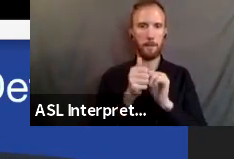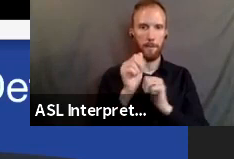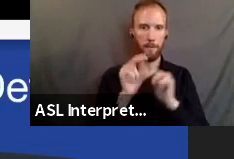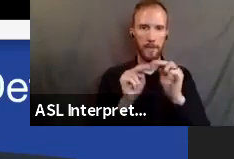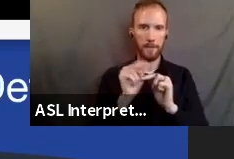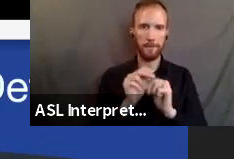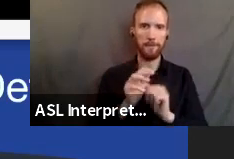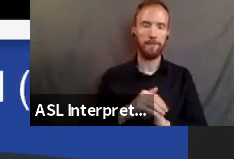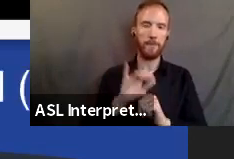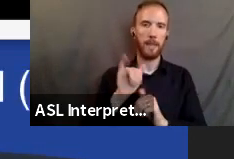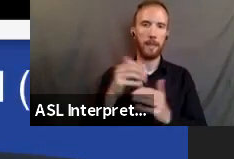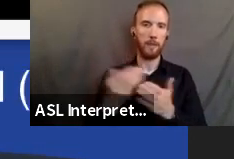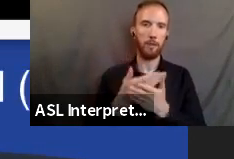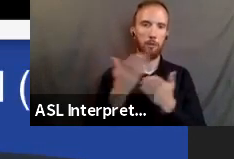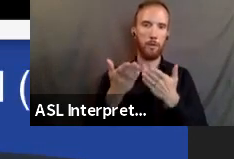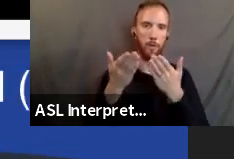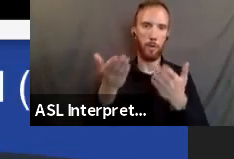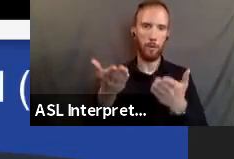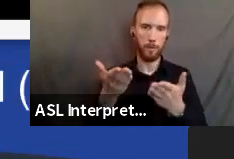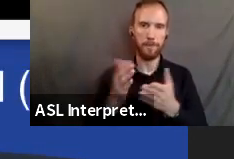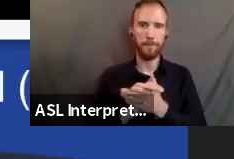next slide please